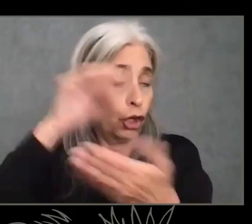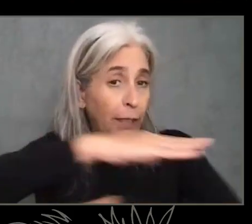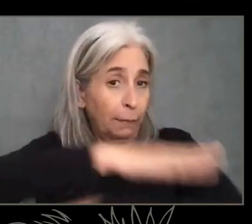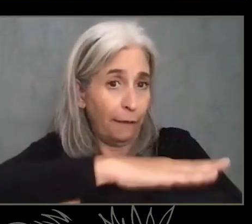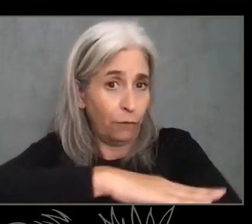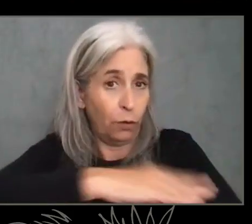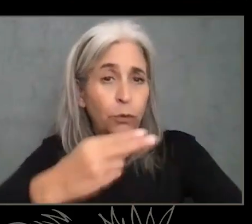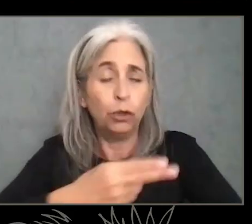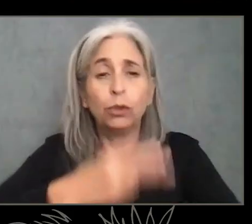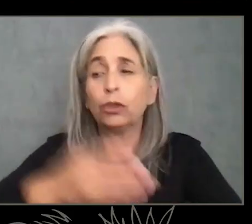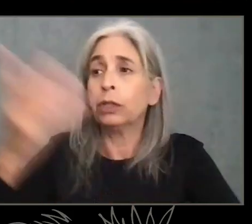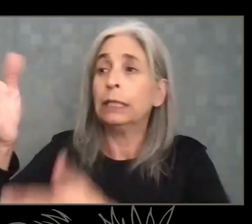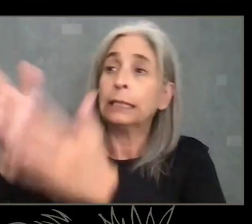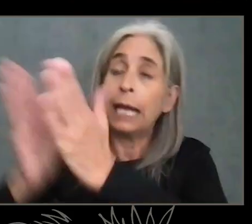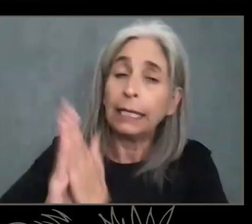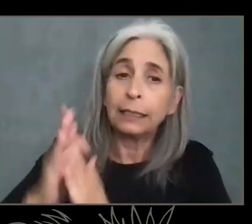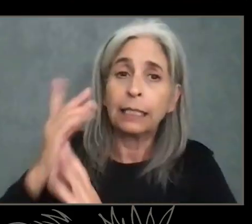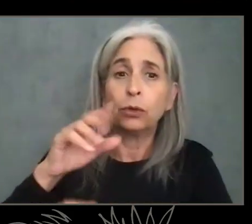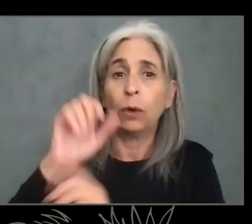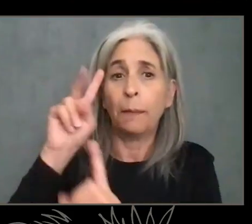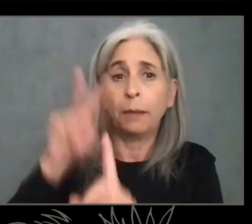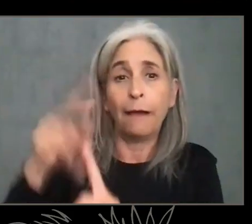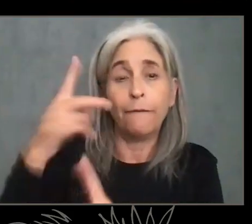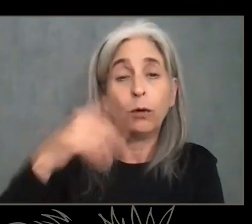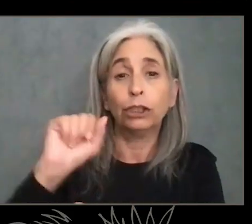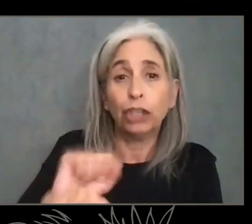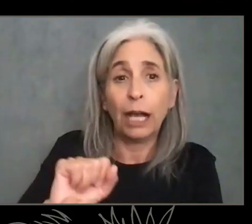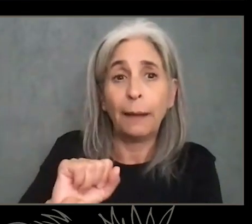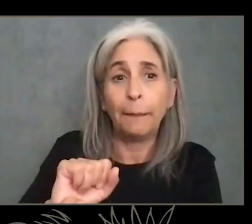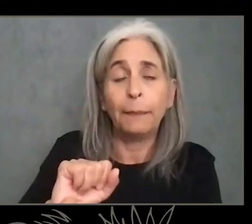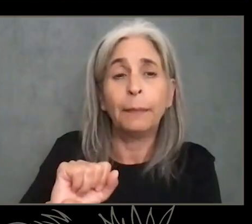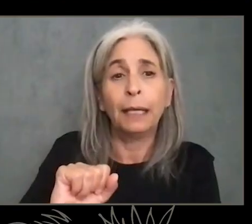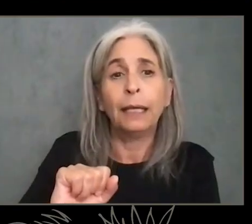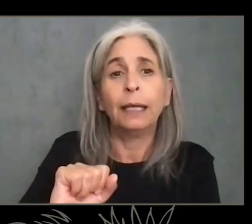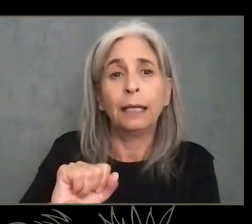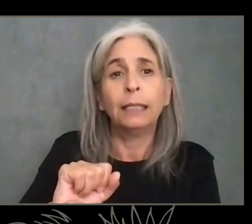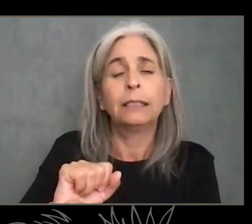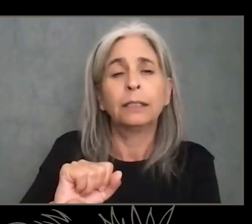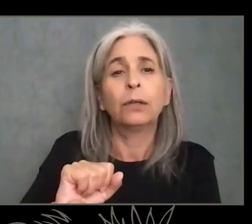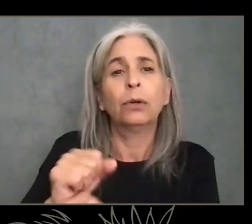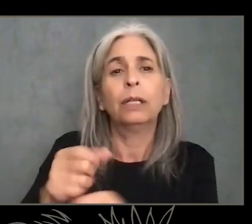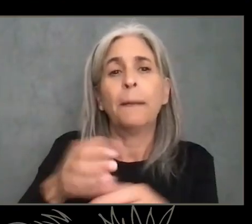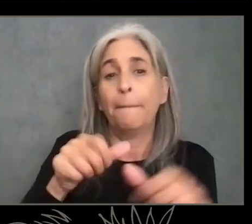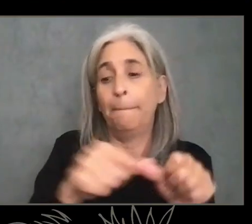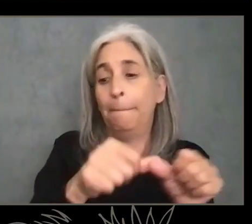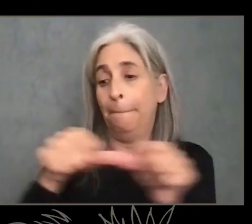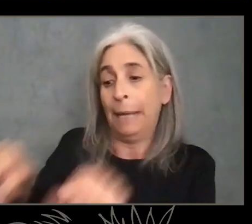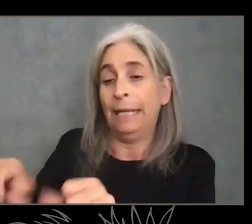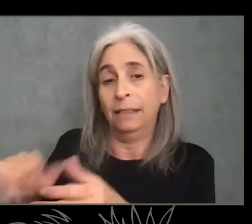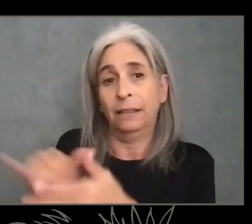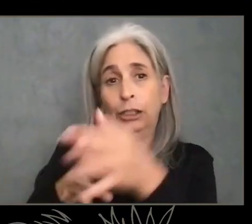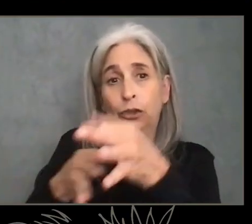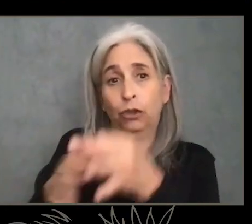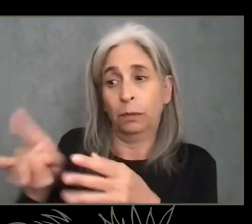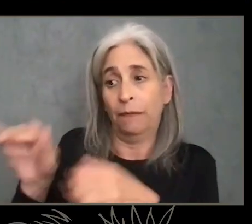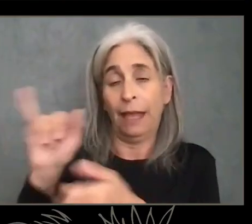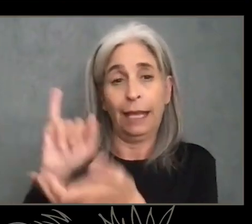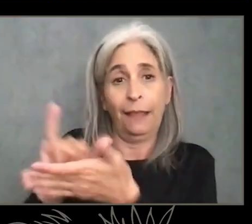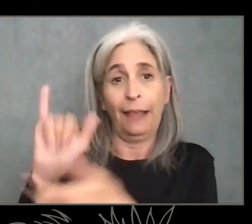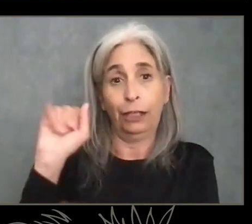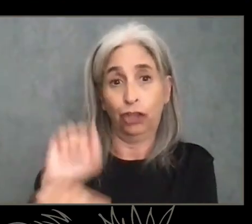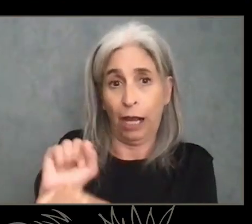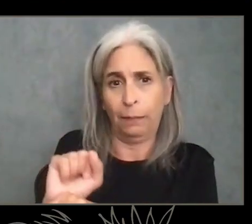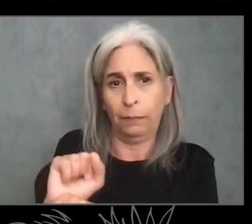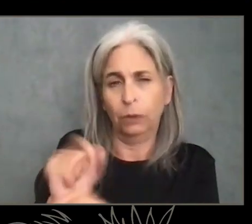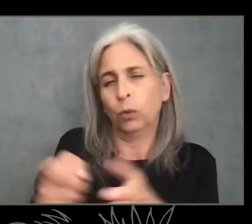is asking to apply for a job, and it's going to paste the description of that job. So it's going to take some